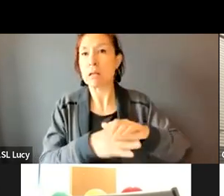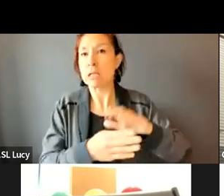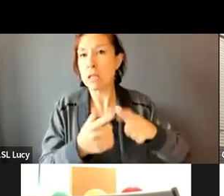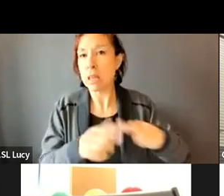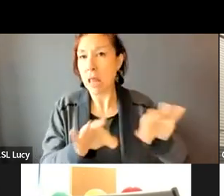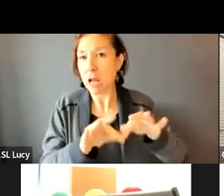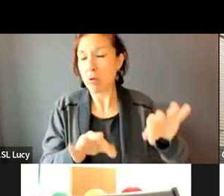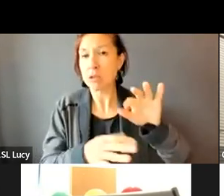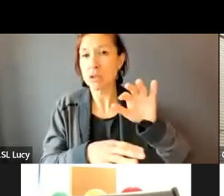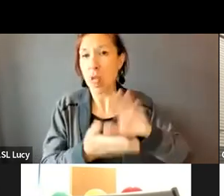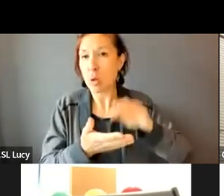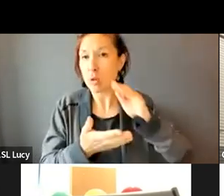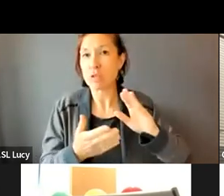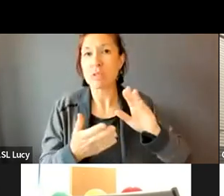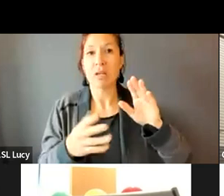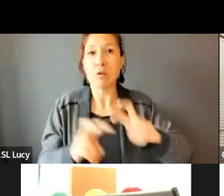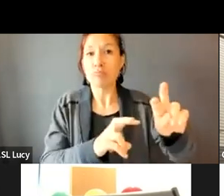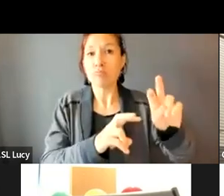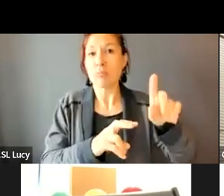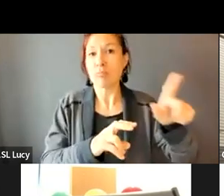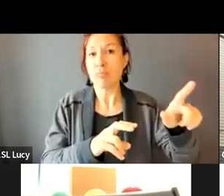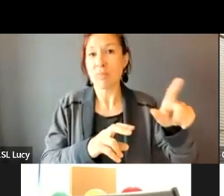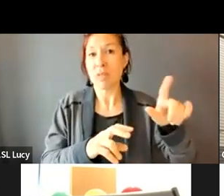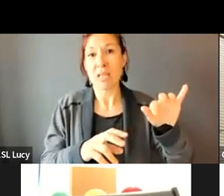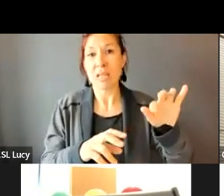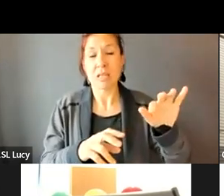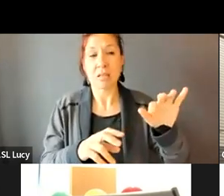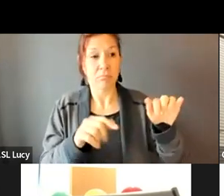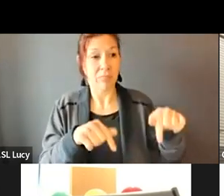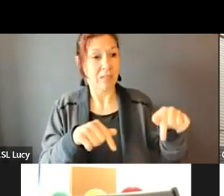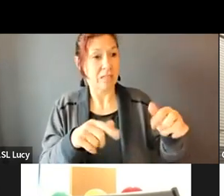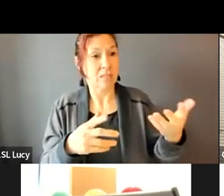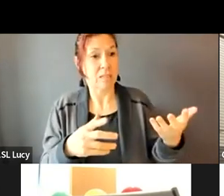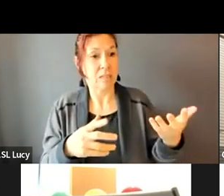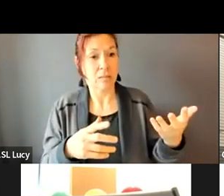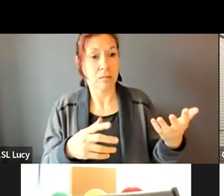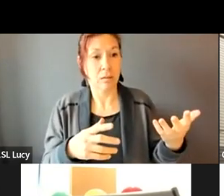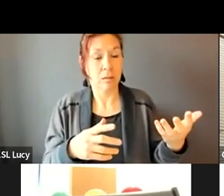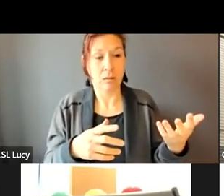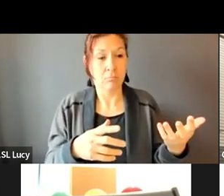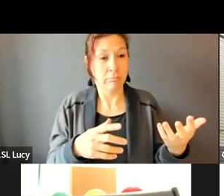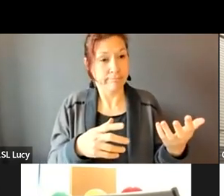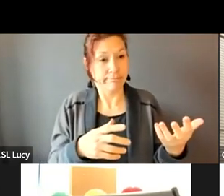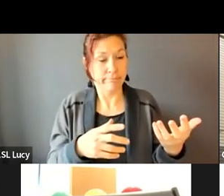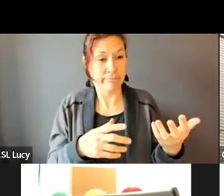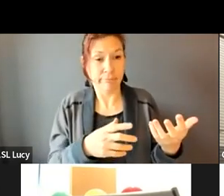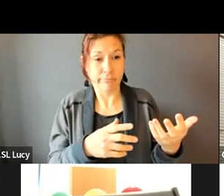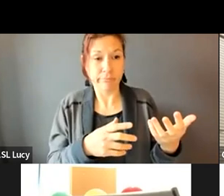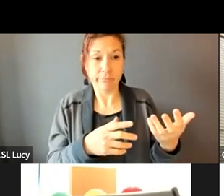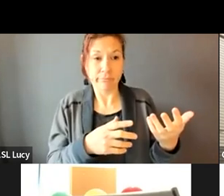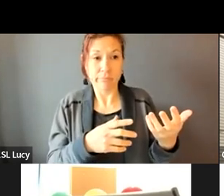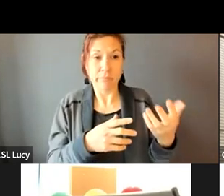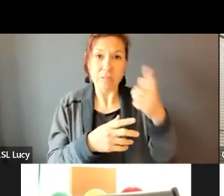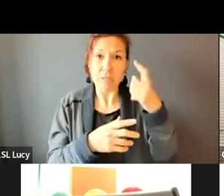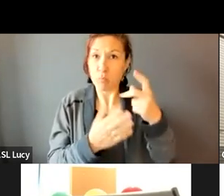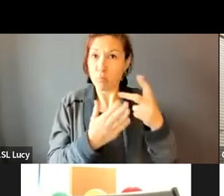transparently while I don't support this budget it's not a reflection of not supporting you you know I'm optimistic about your leadership